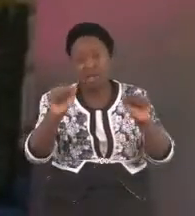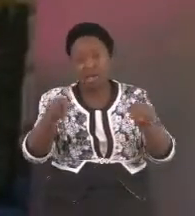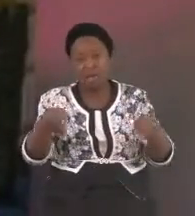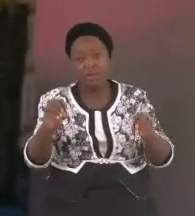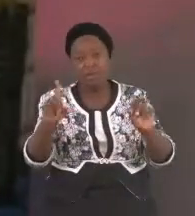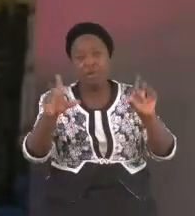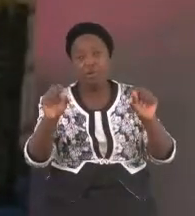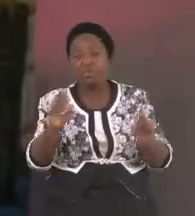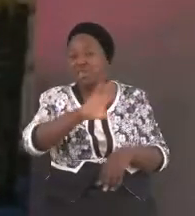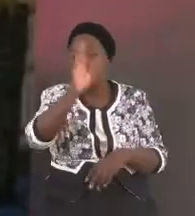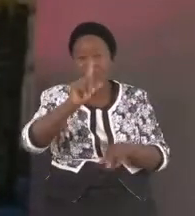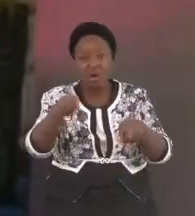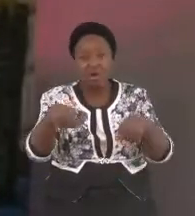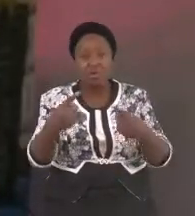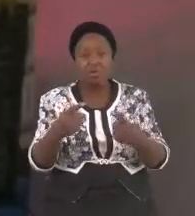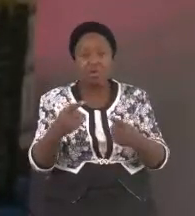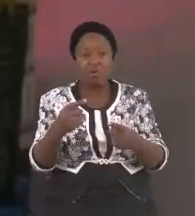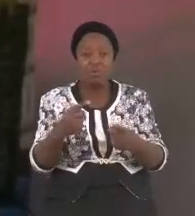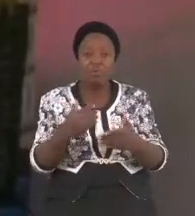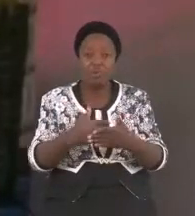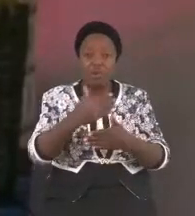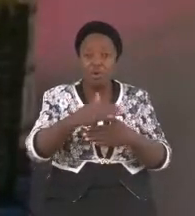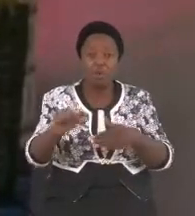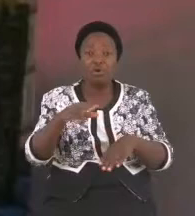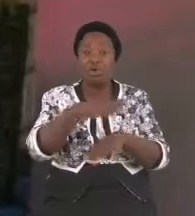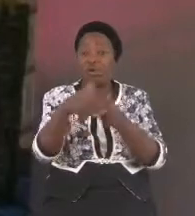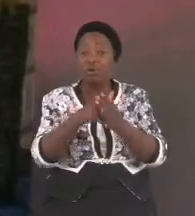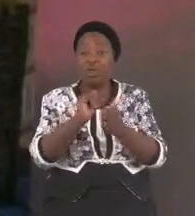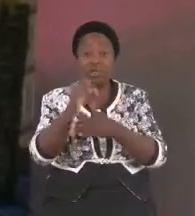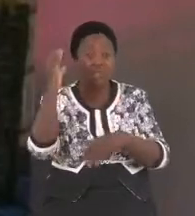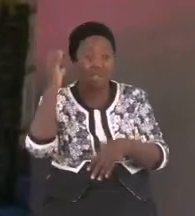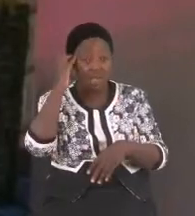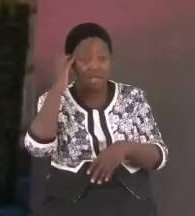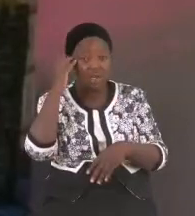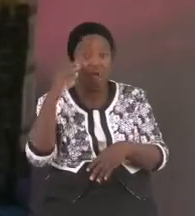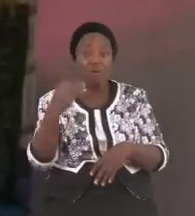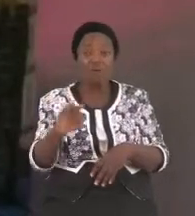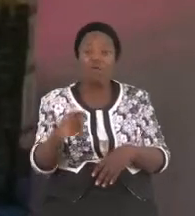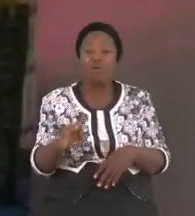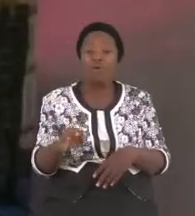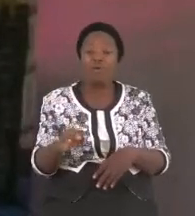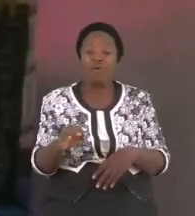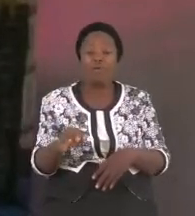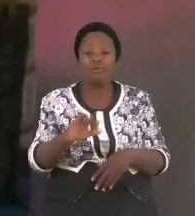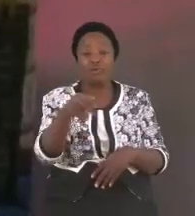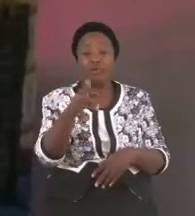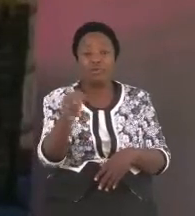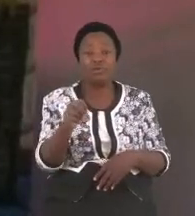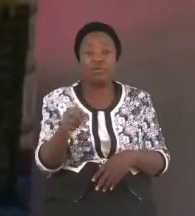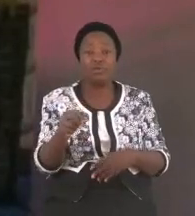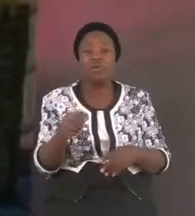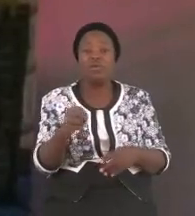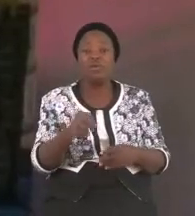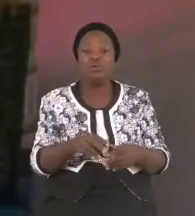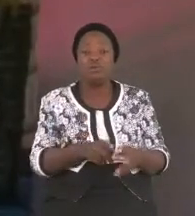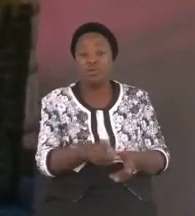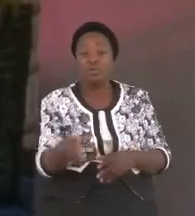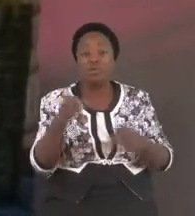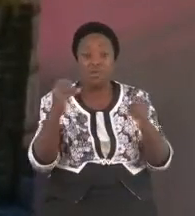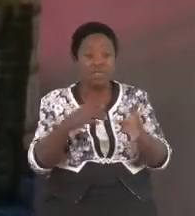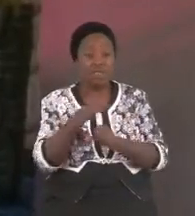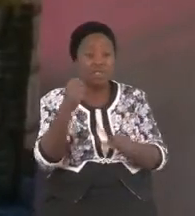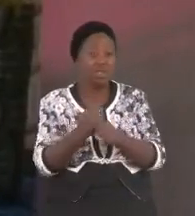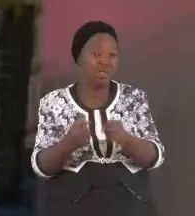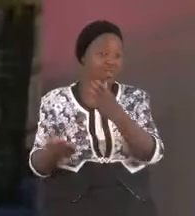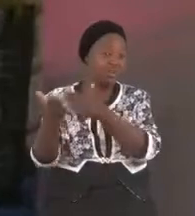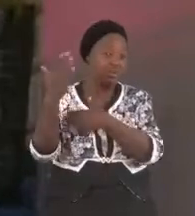he had from John those many years back. No growth, no forward movement. And